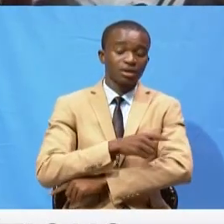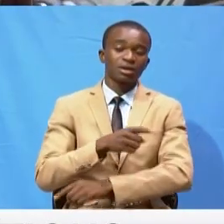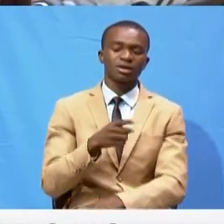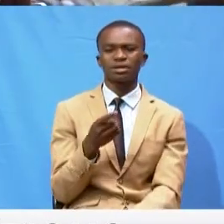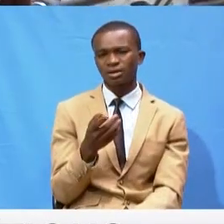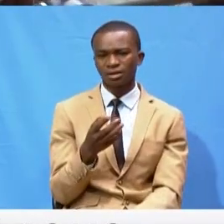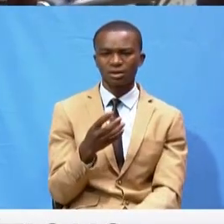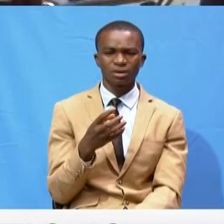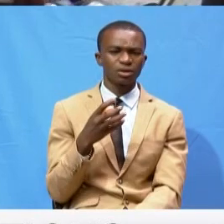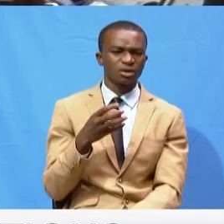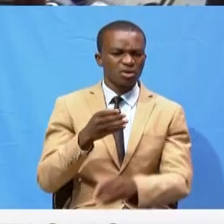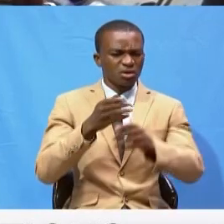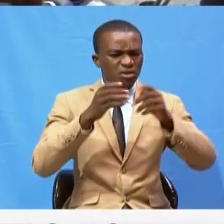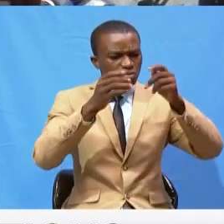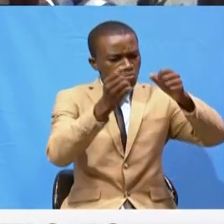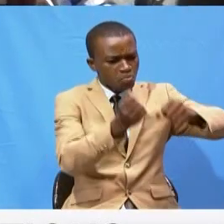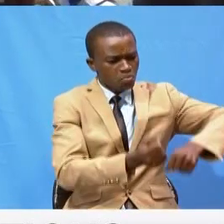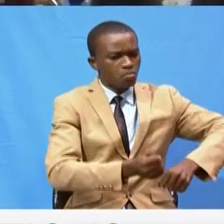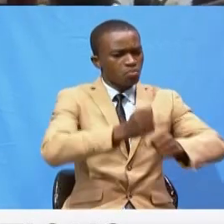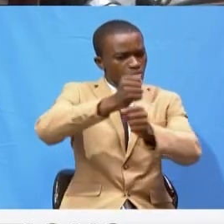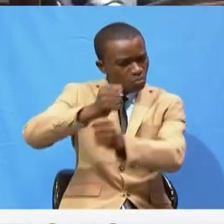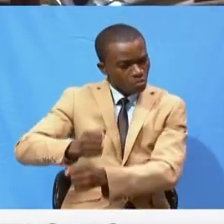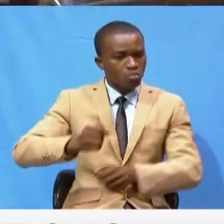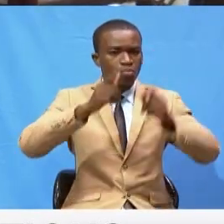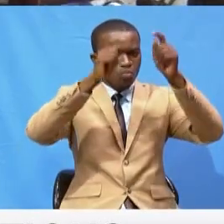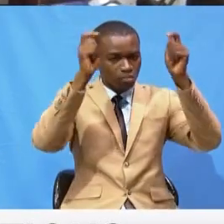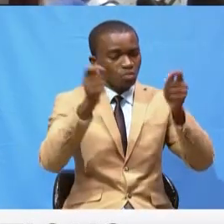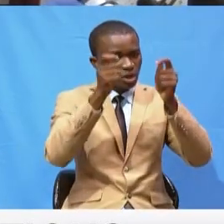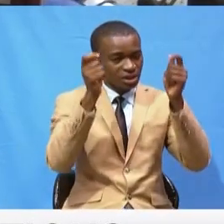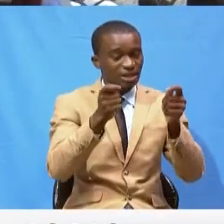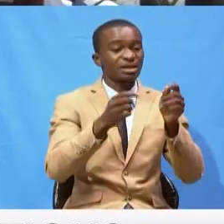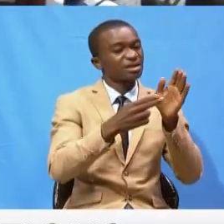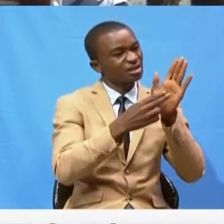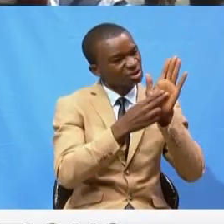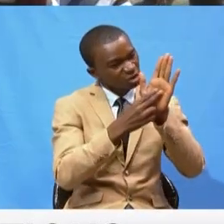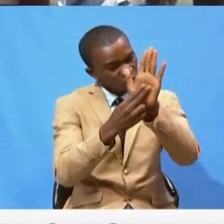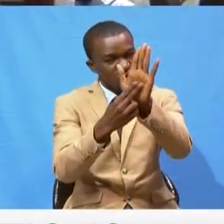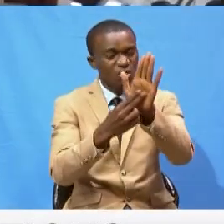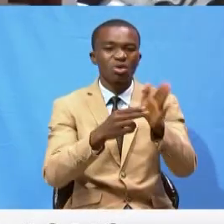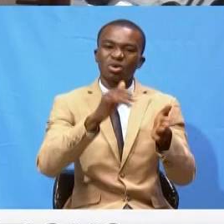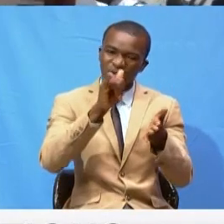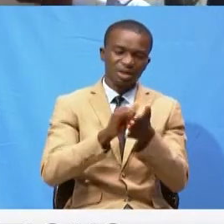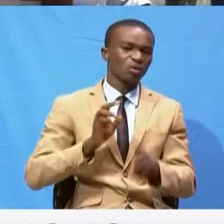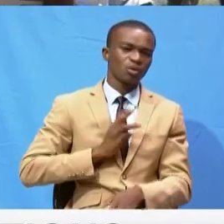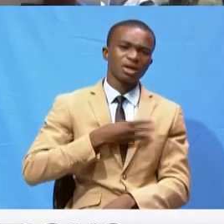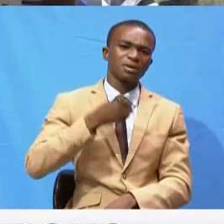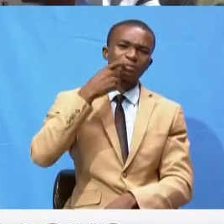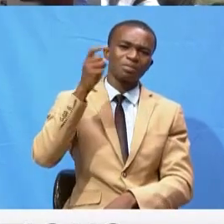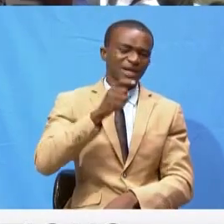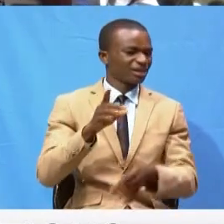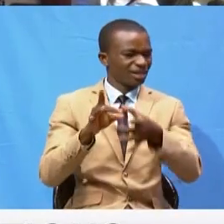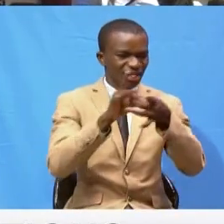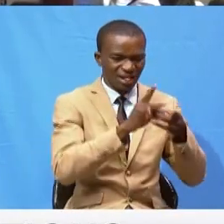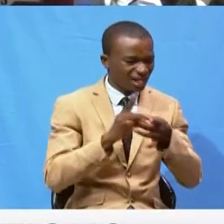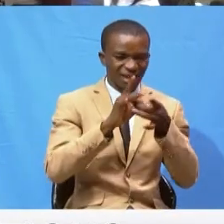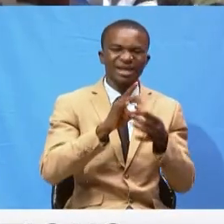is a clear example that we need to up our mitigation ambition. We don't need to start cutting